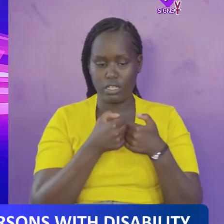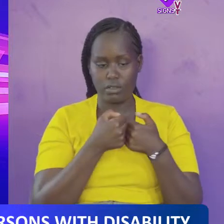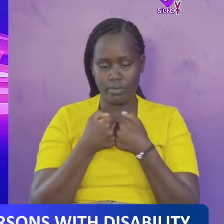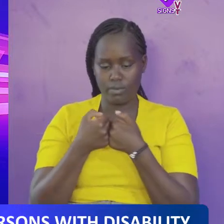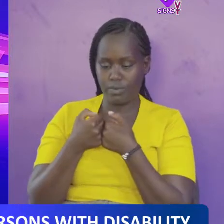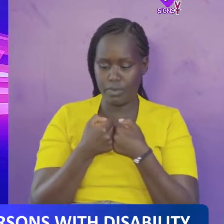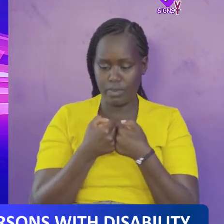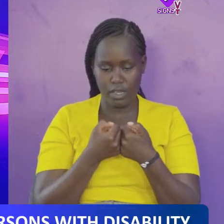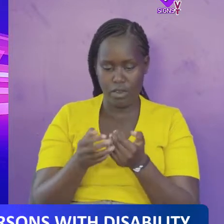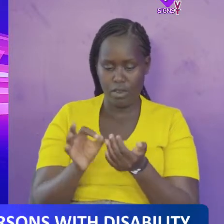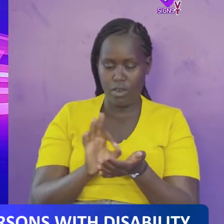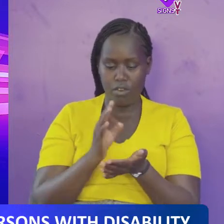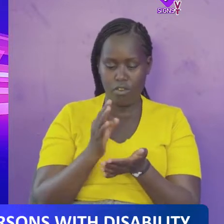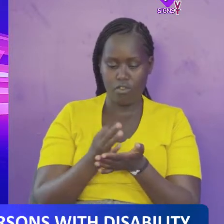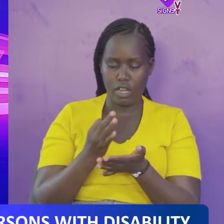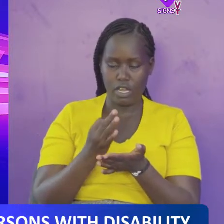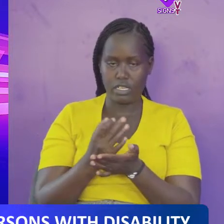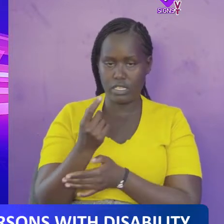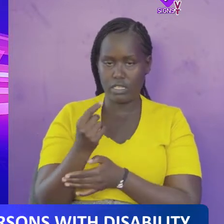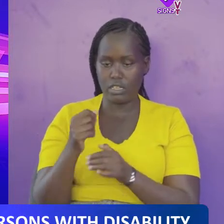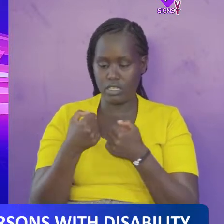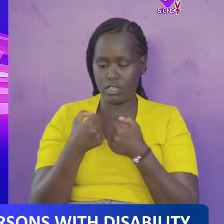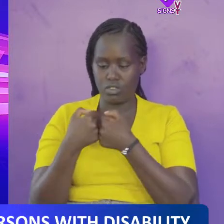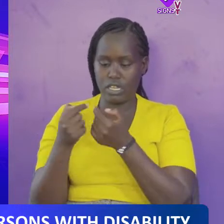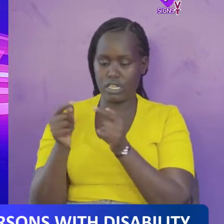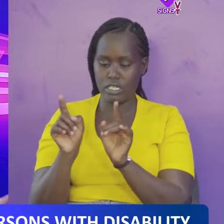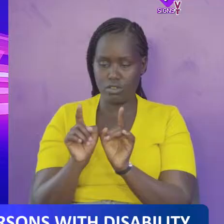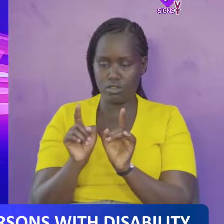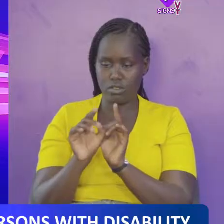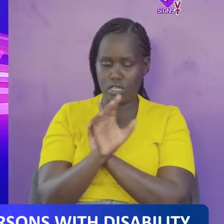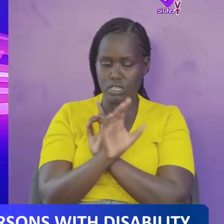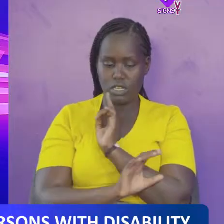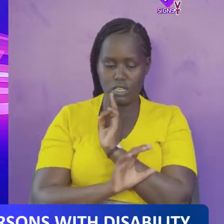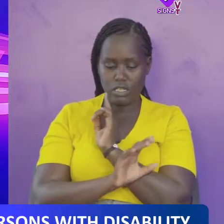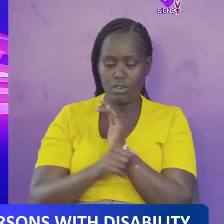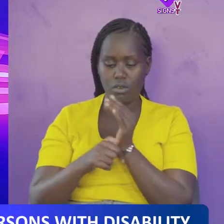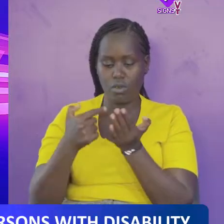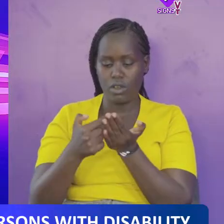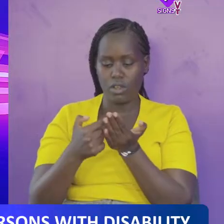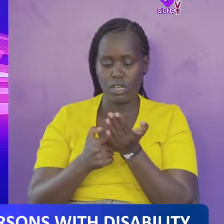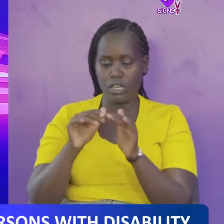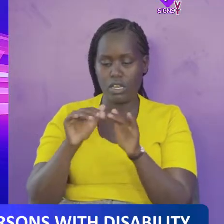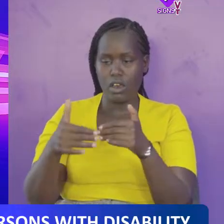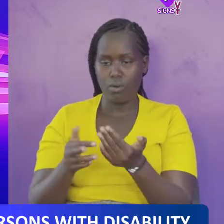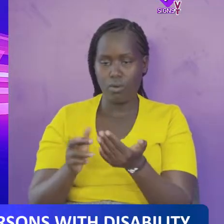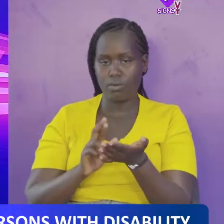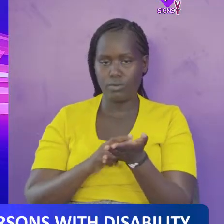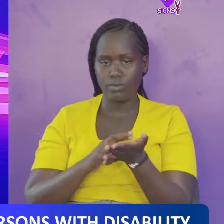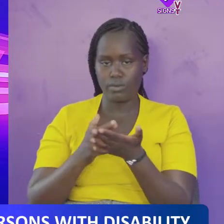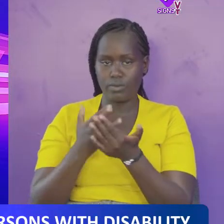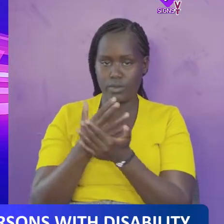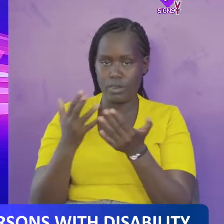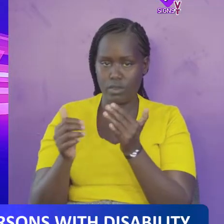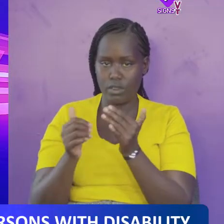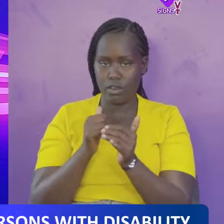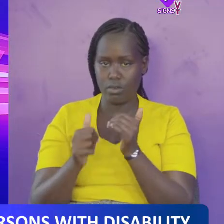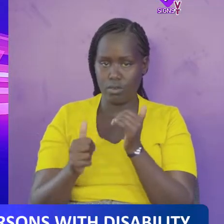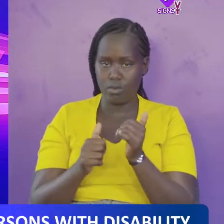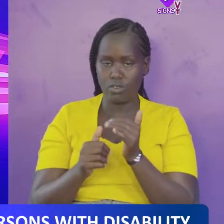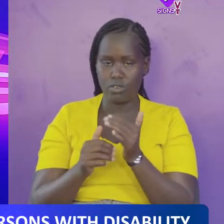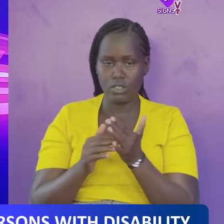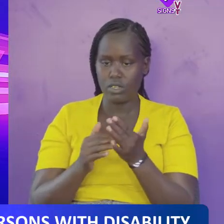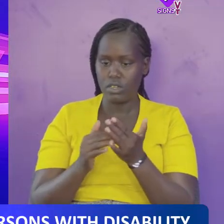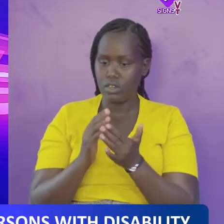is a big challenge. And as a country as well, we were just discussing how resources is something that is not being really channeled